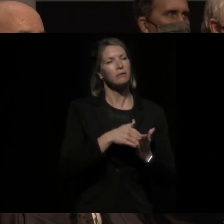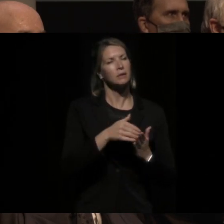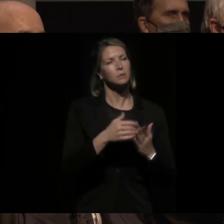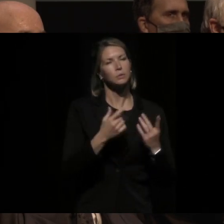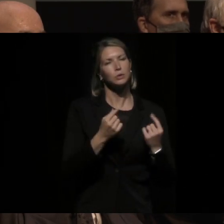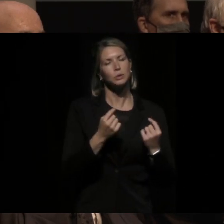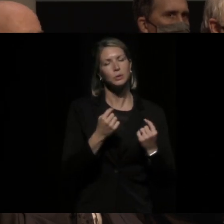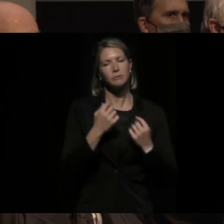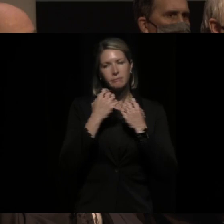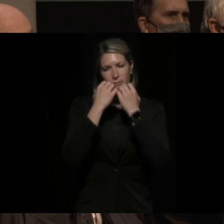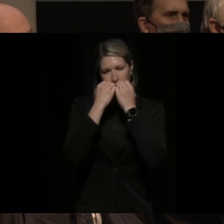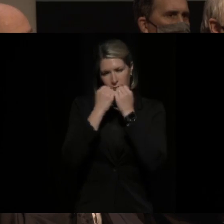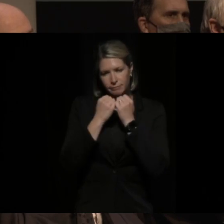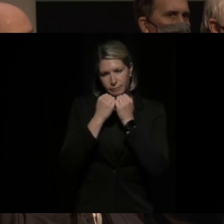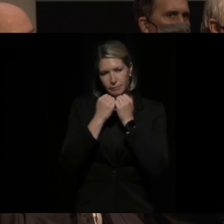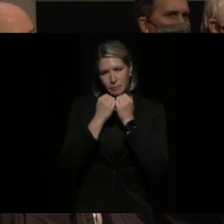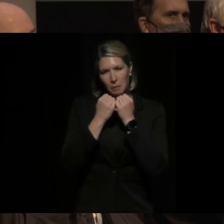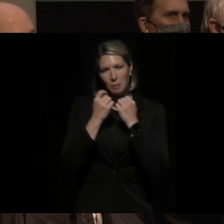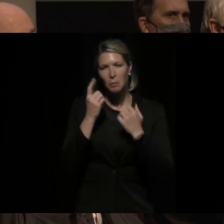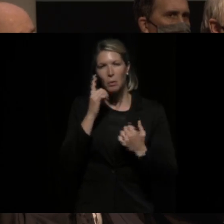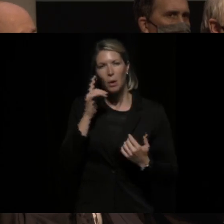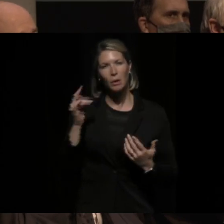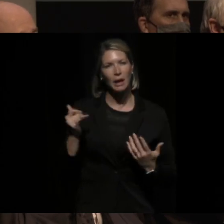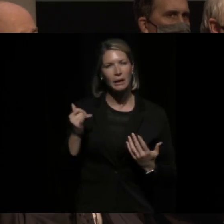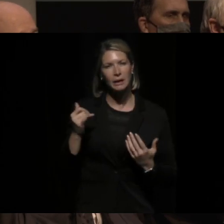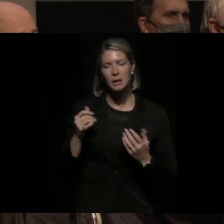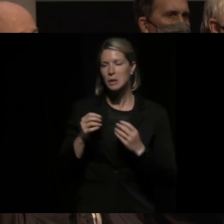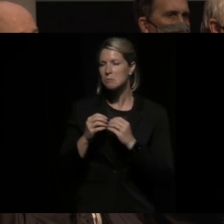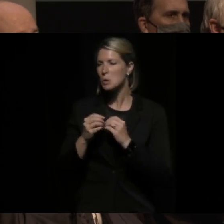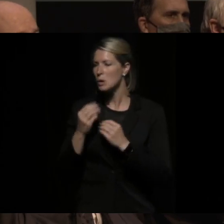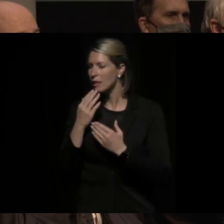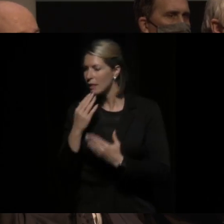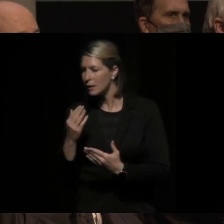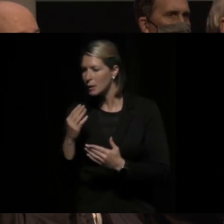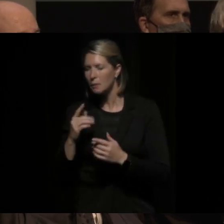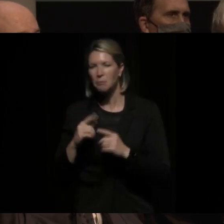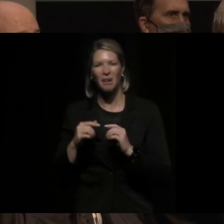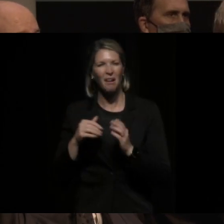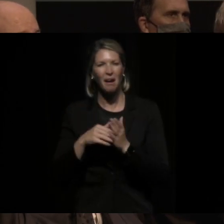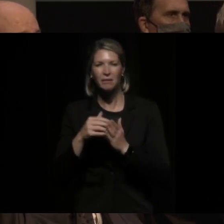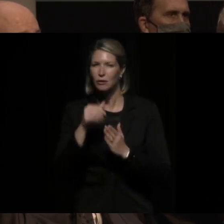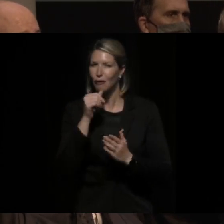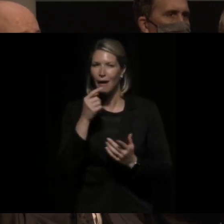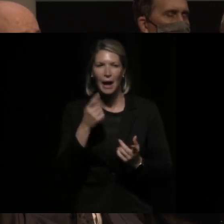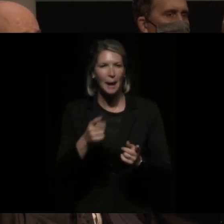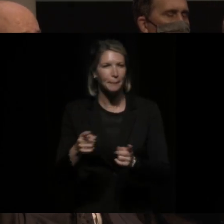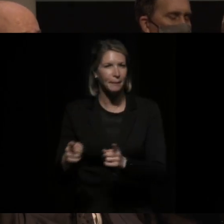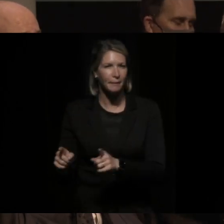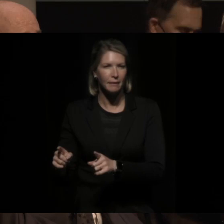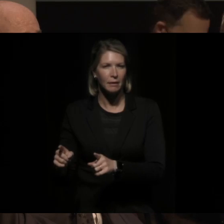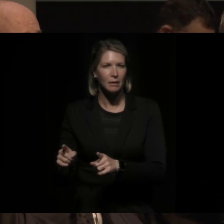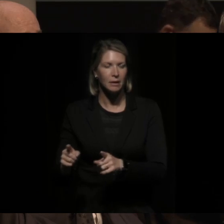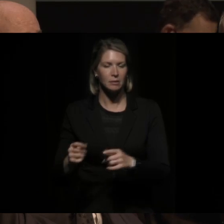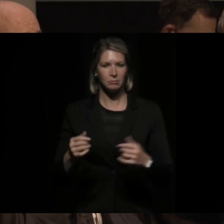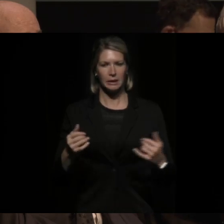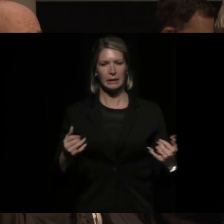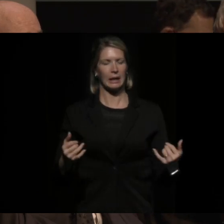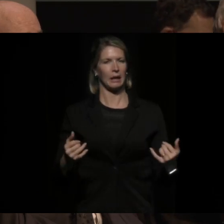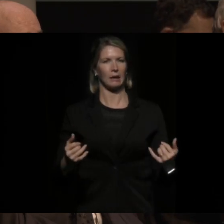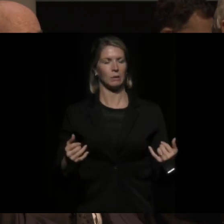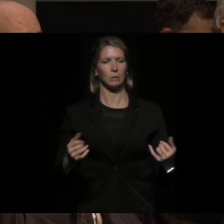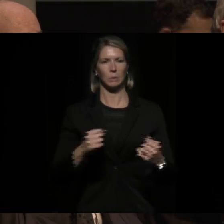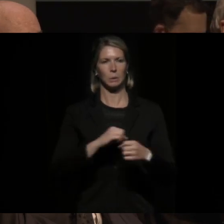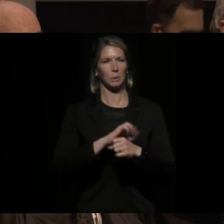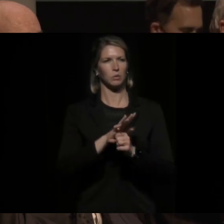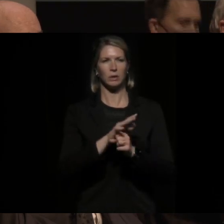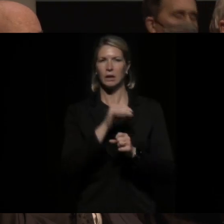can be as thin and as uncommon as a ghost. Yet, these are no ordinary times. And